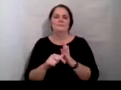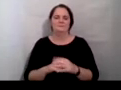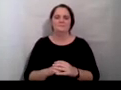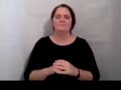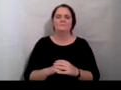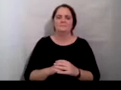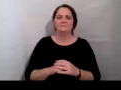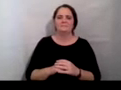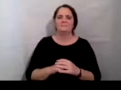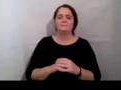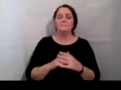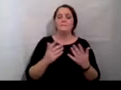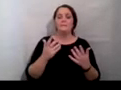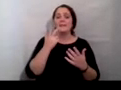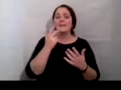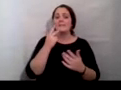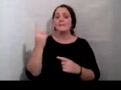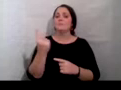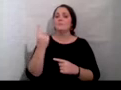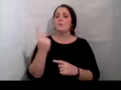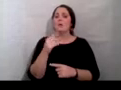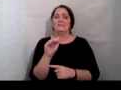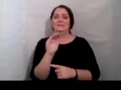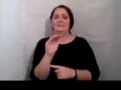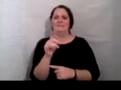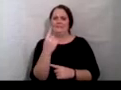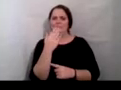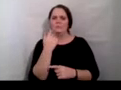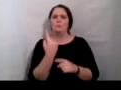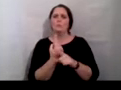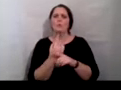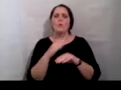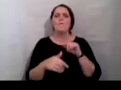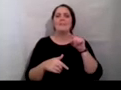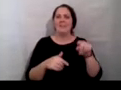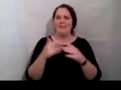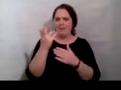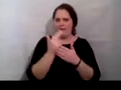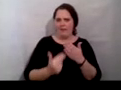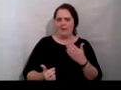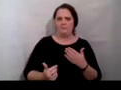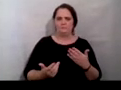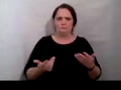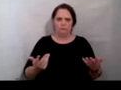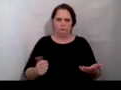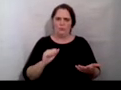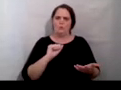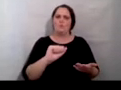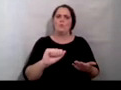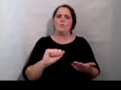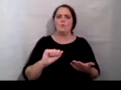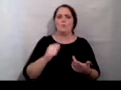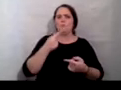or two. So the first one is, if prompted to talk about this painting, what best describes